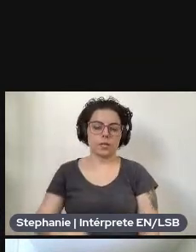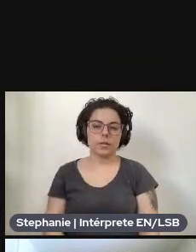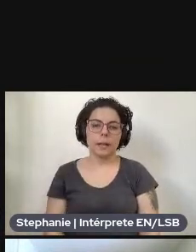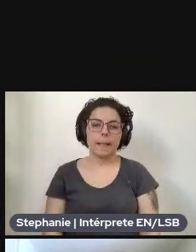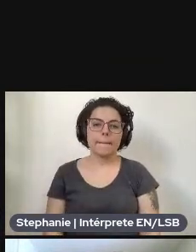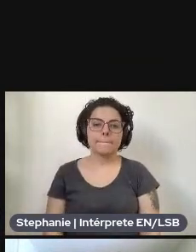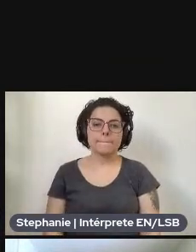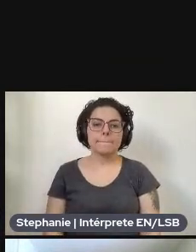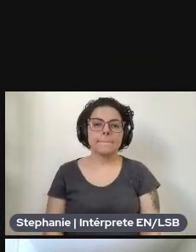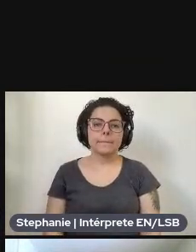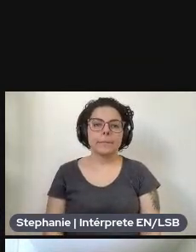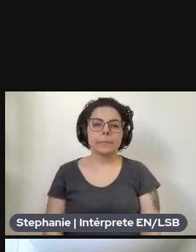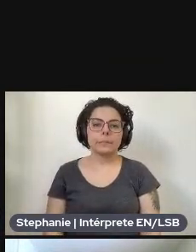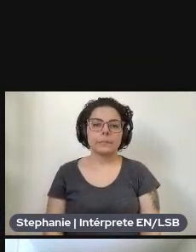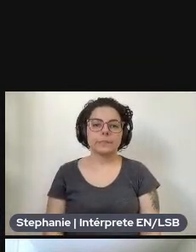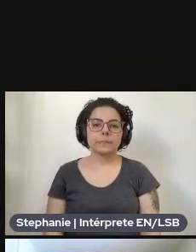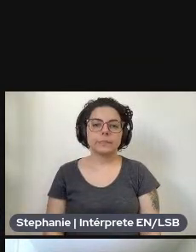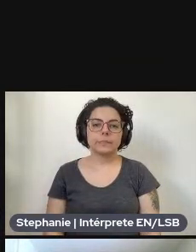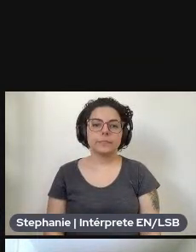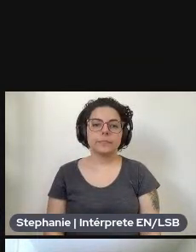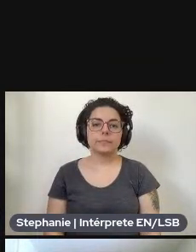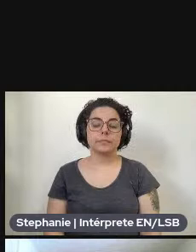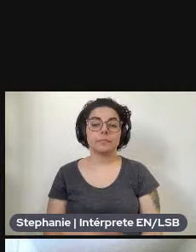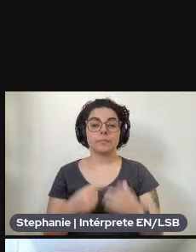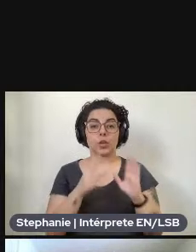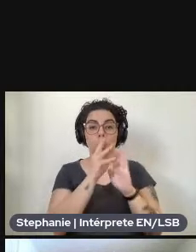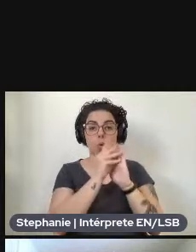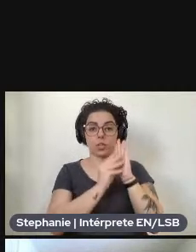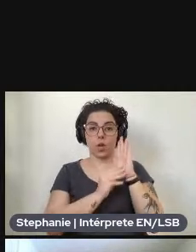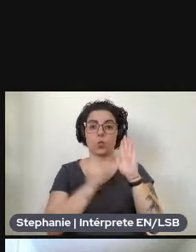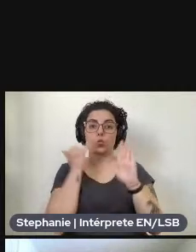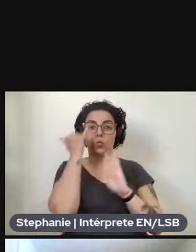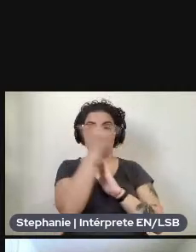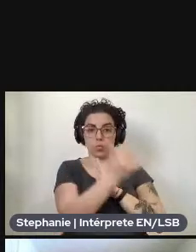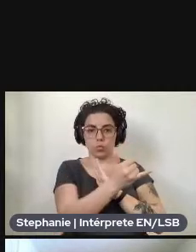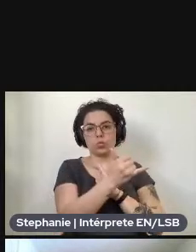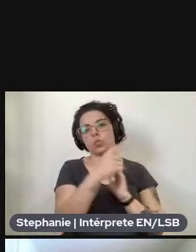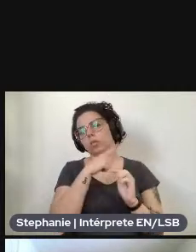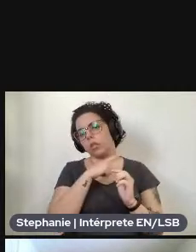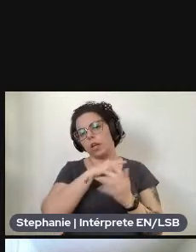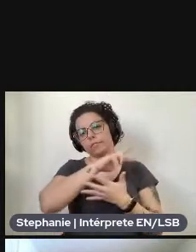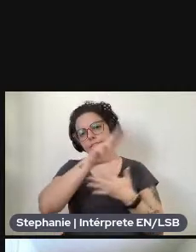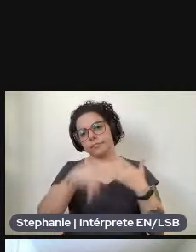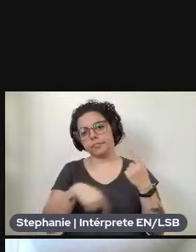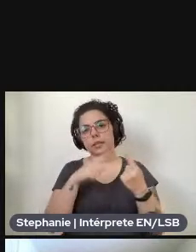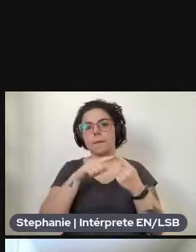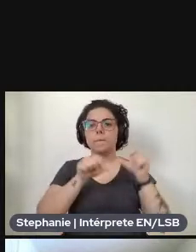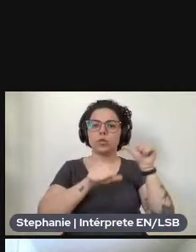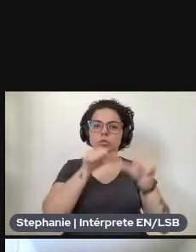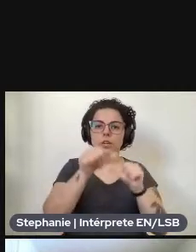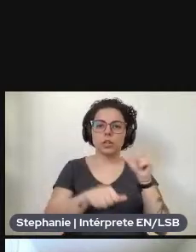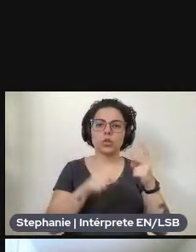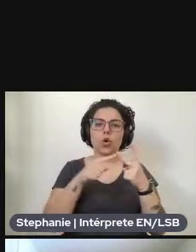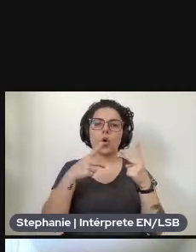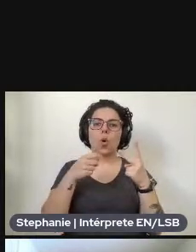The communicated content has modifiers, operators, and